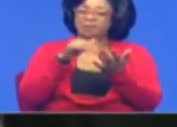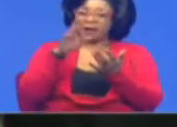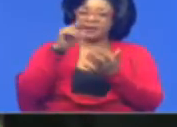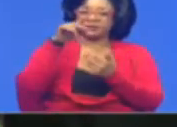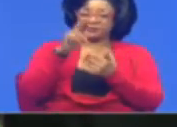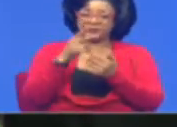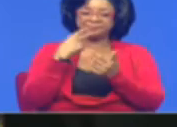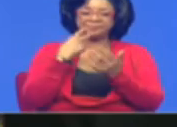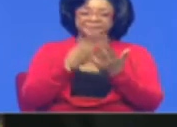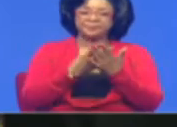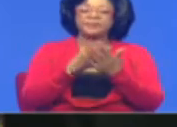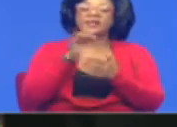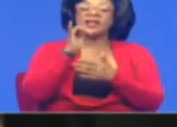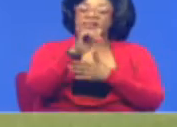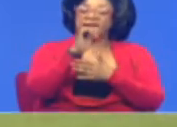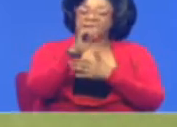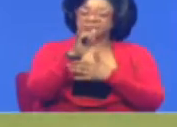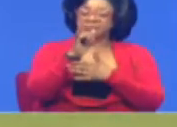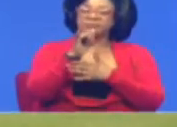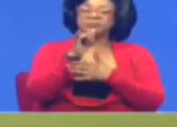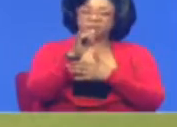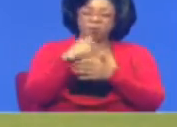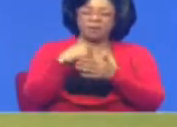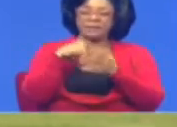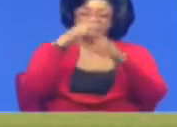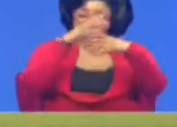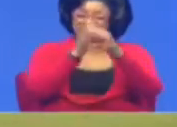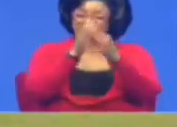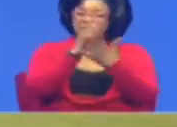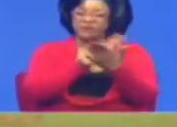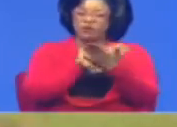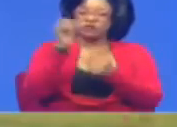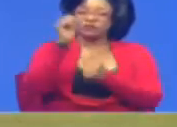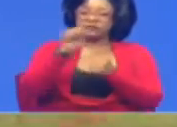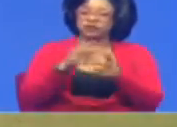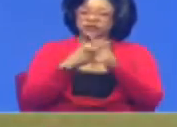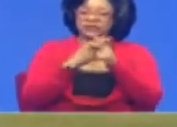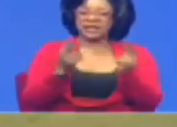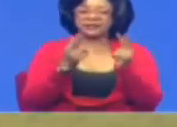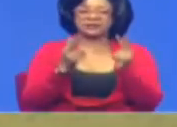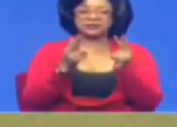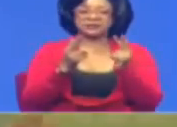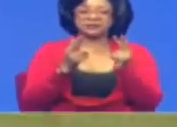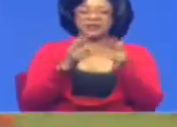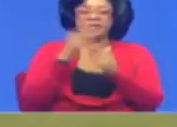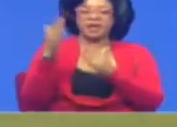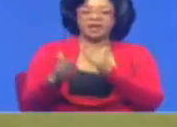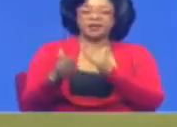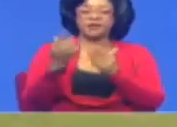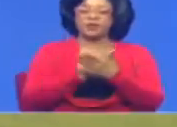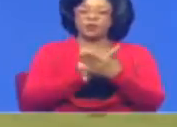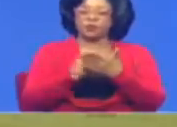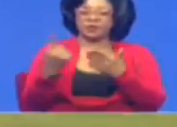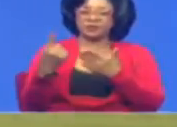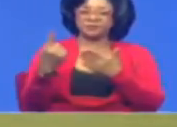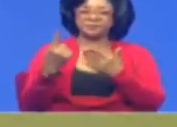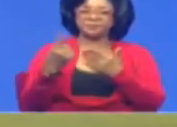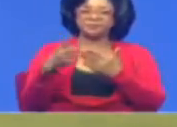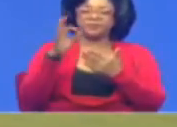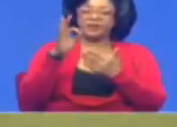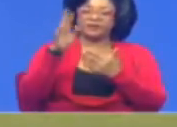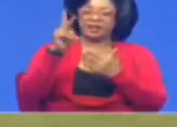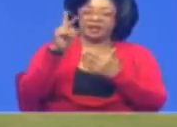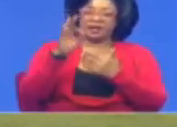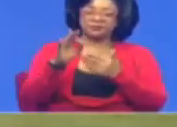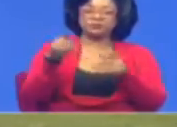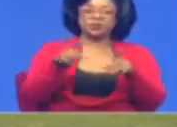also says match officials will be tested before the season kicks off at the end of the week. Well, even as FKFPL hopes